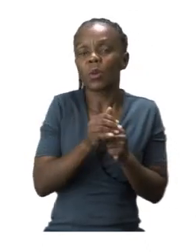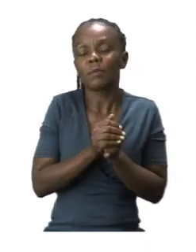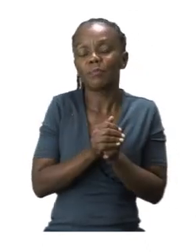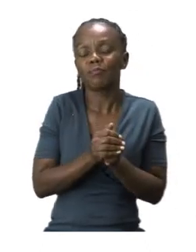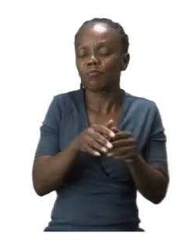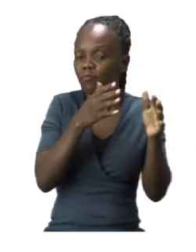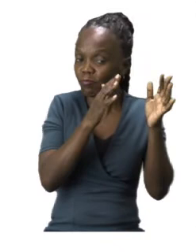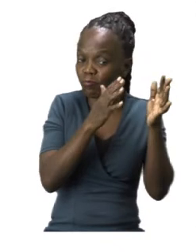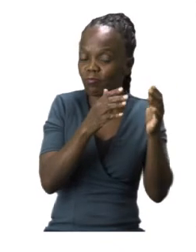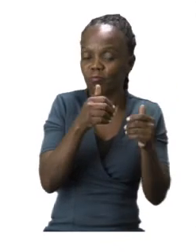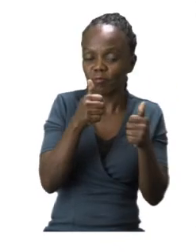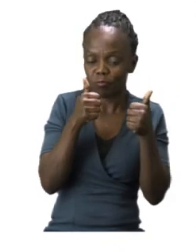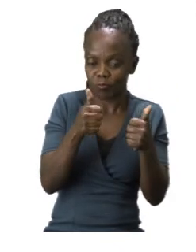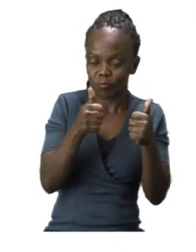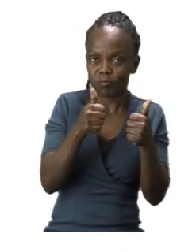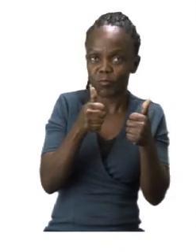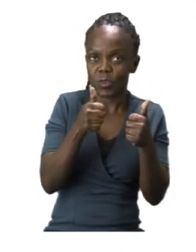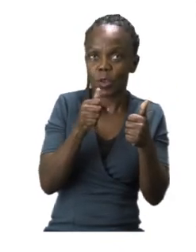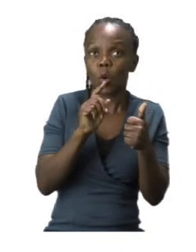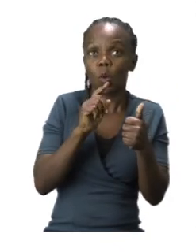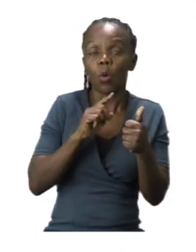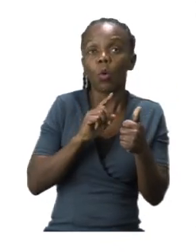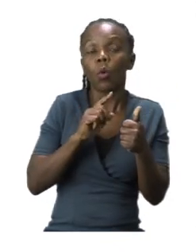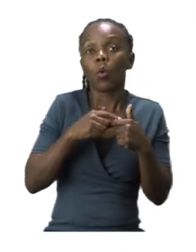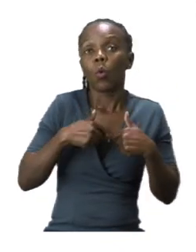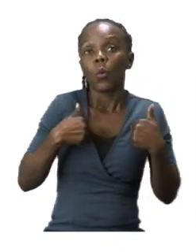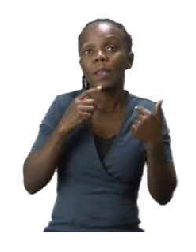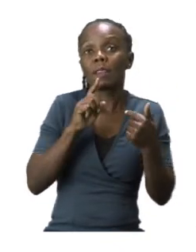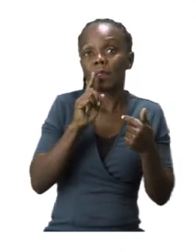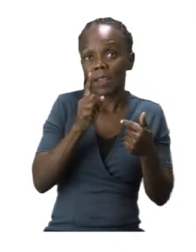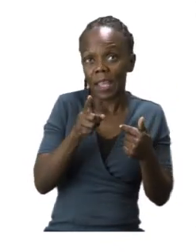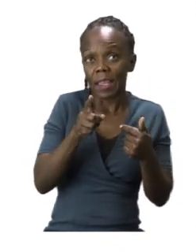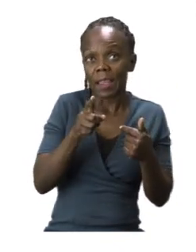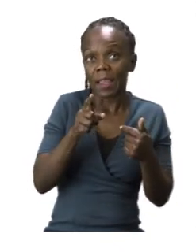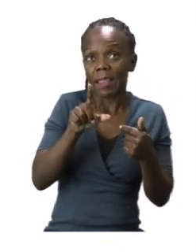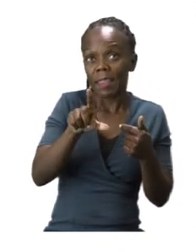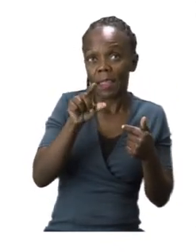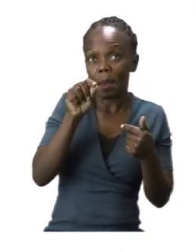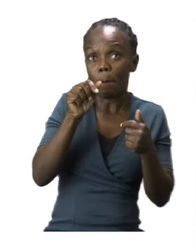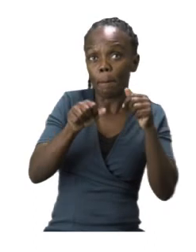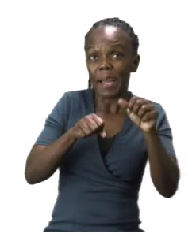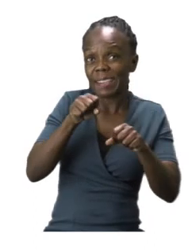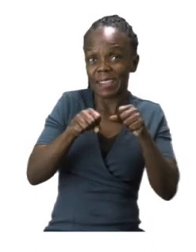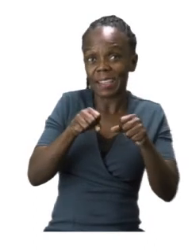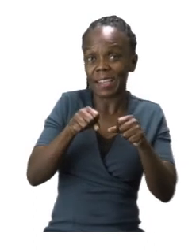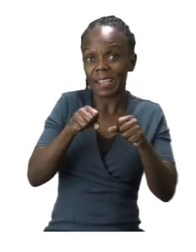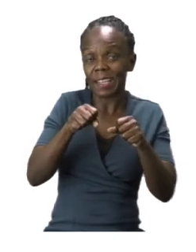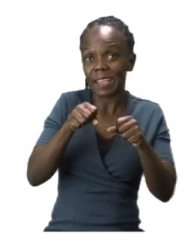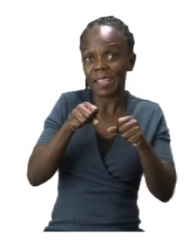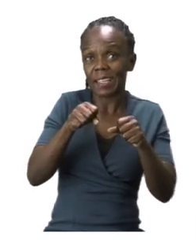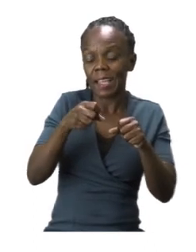ones. We say the bicycle is mine because of the word I